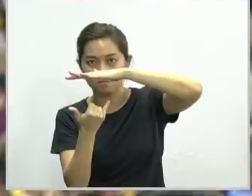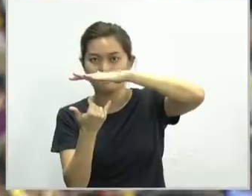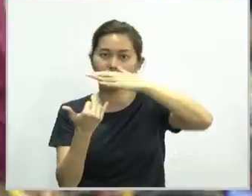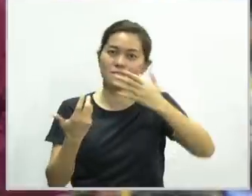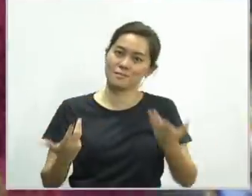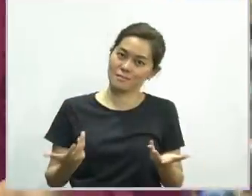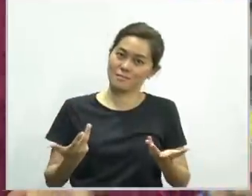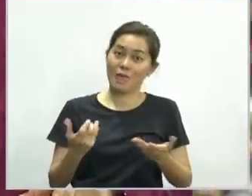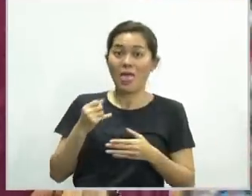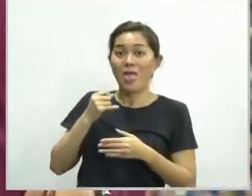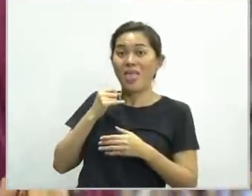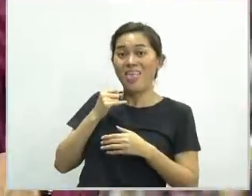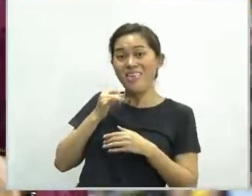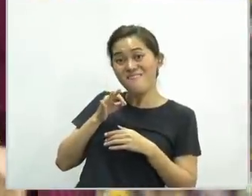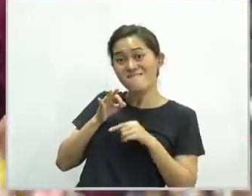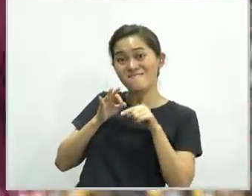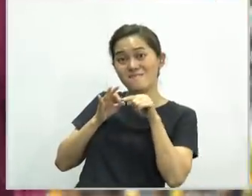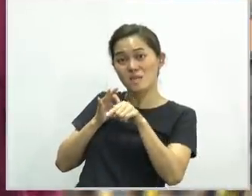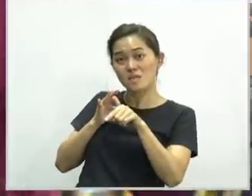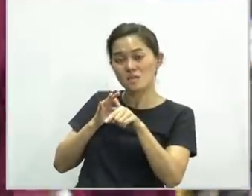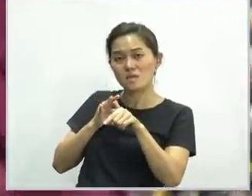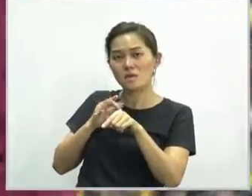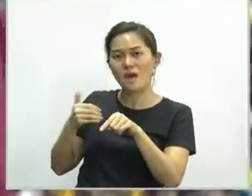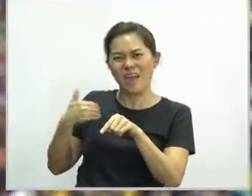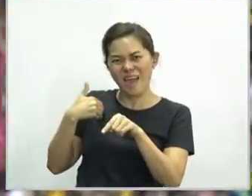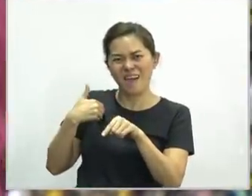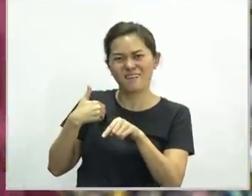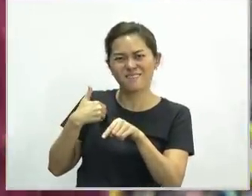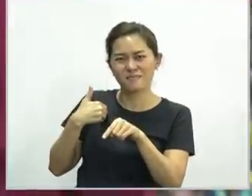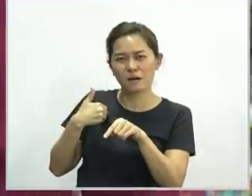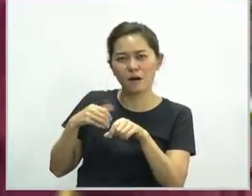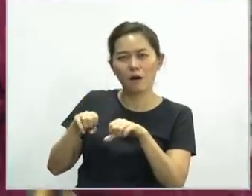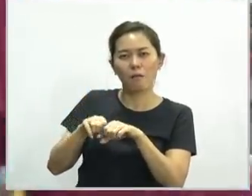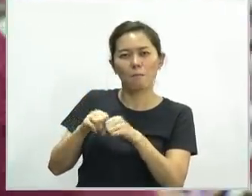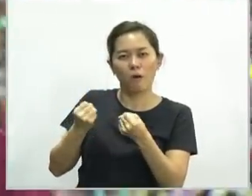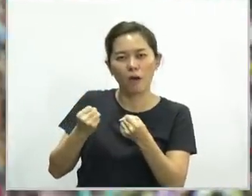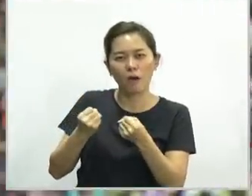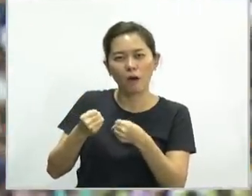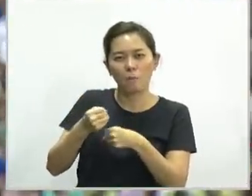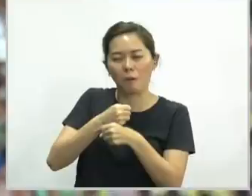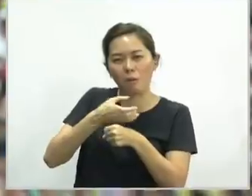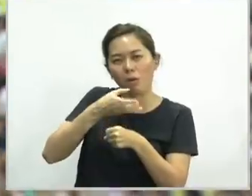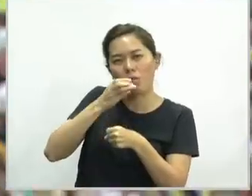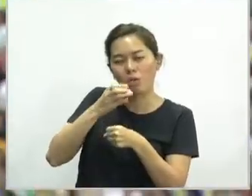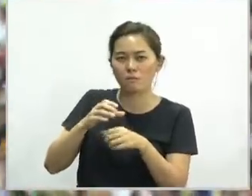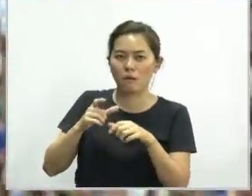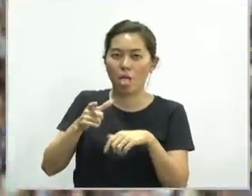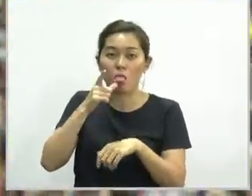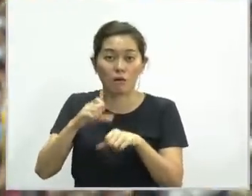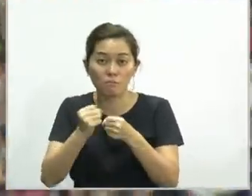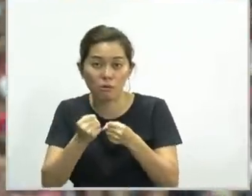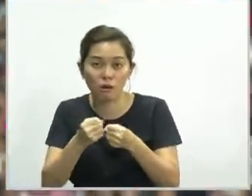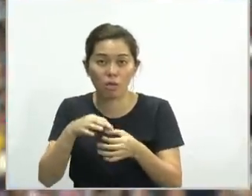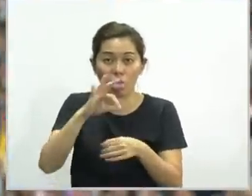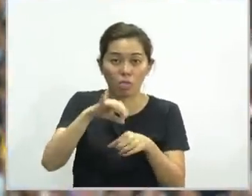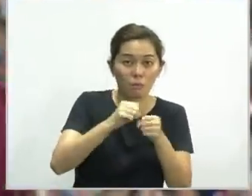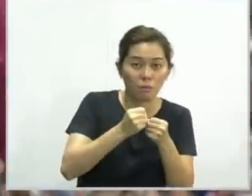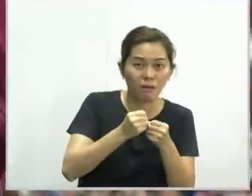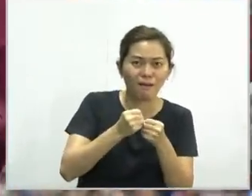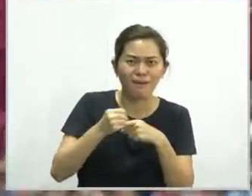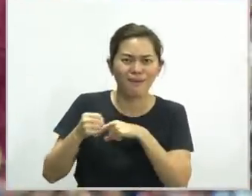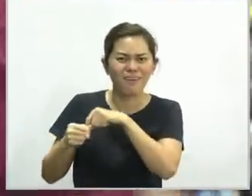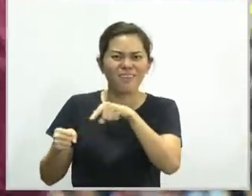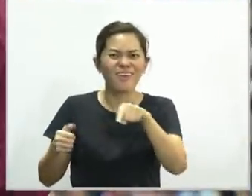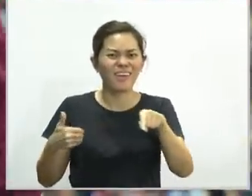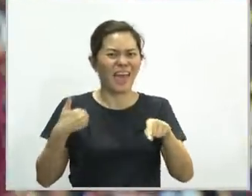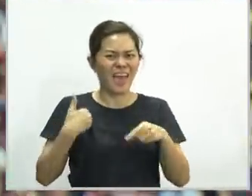If he had taken a coffee break, a lunch break, and a tea break, he would have